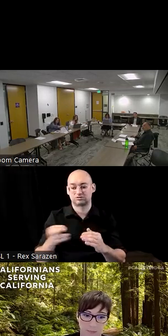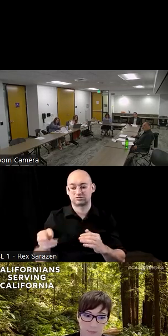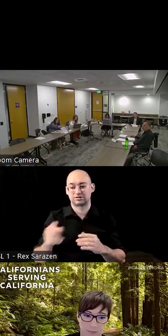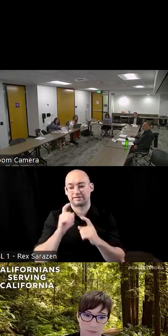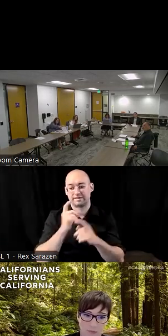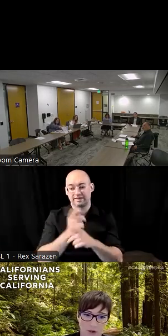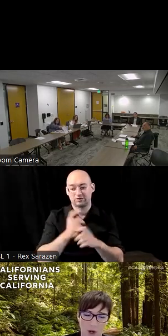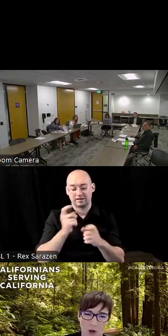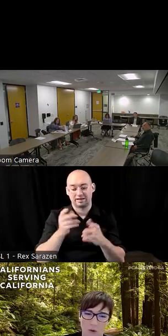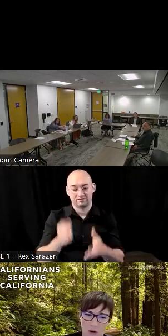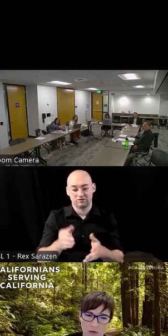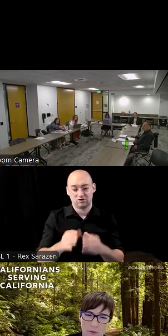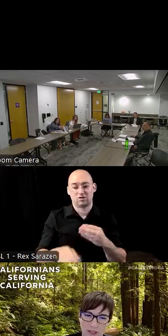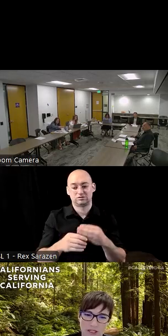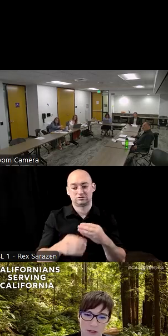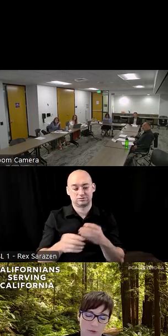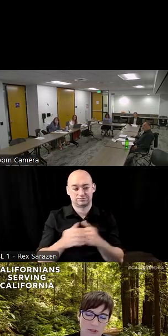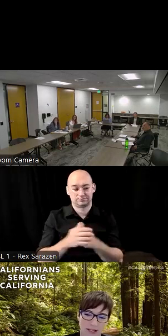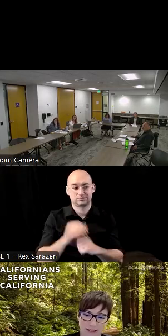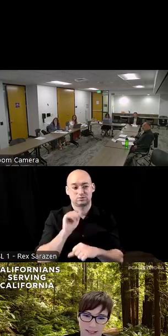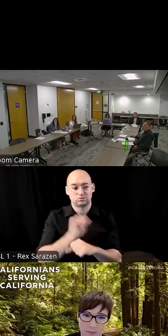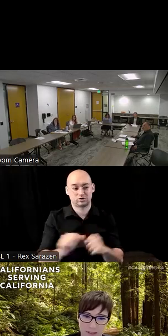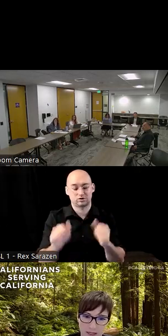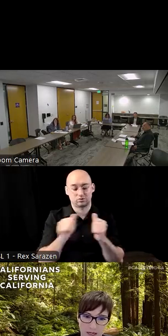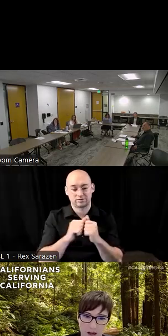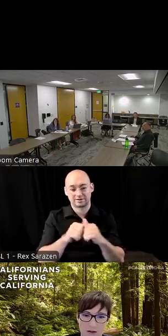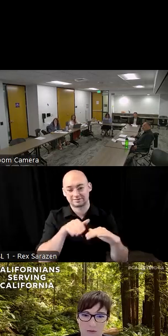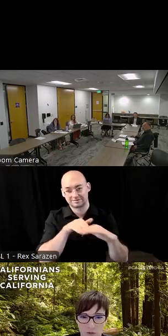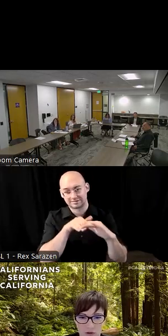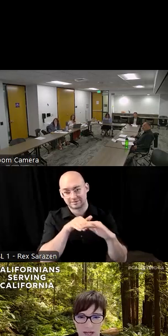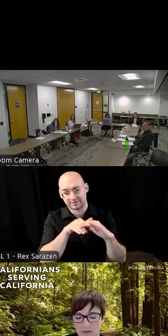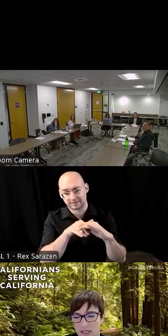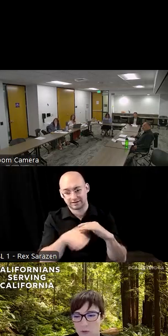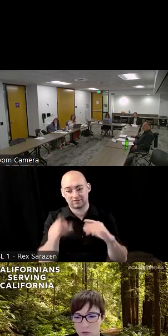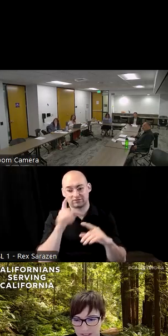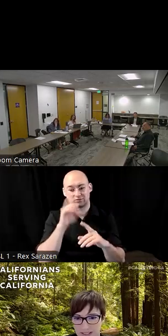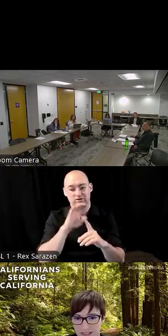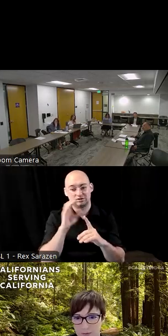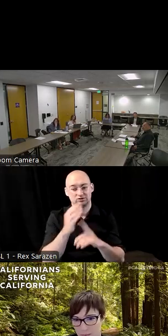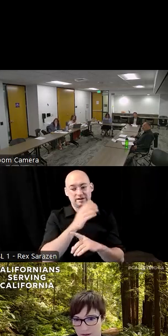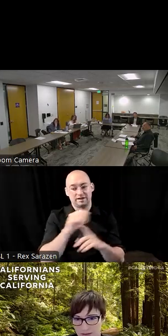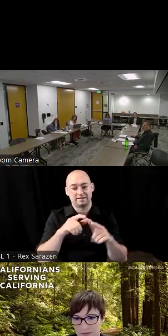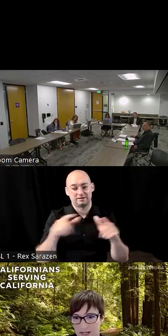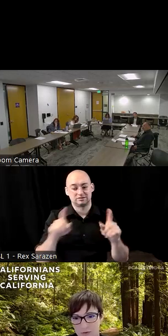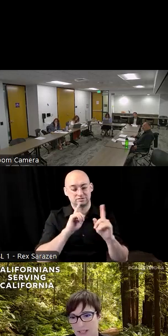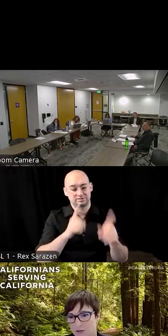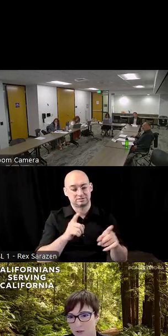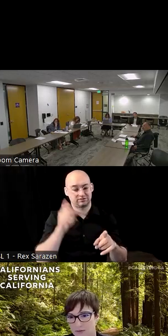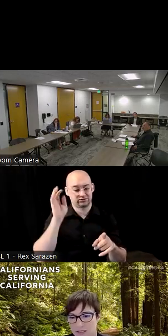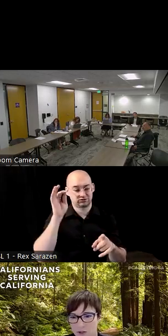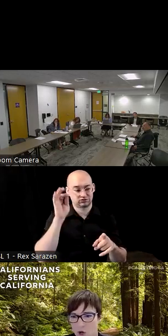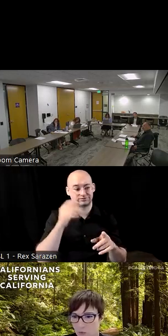well? We are also working to increase the accessibility of culturally and linguistically responsive